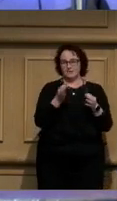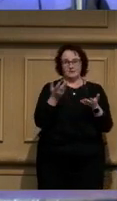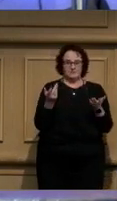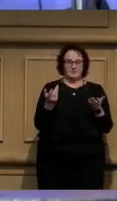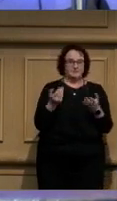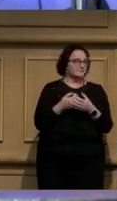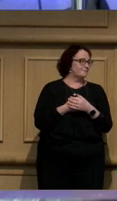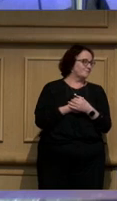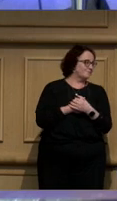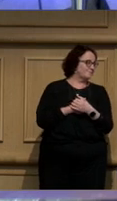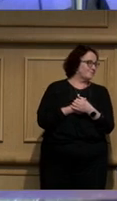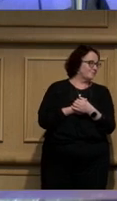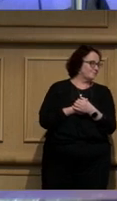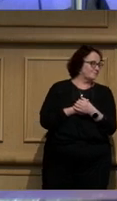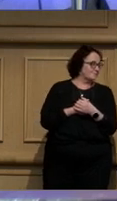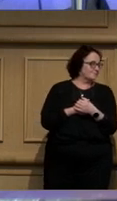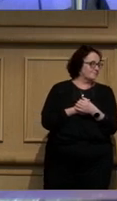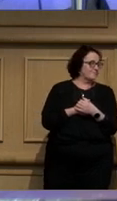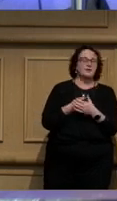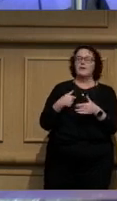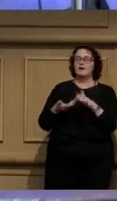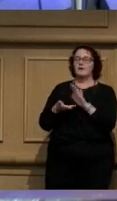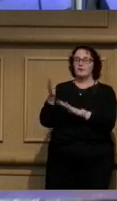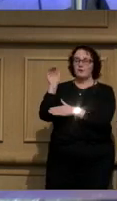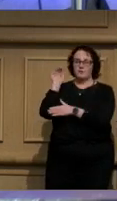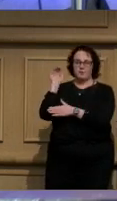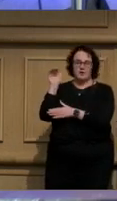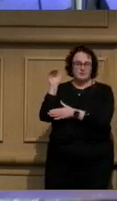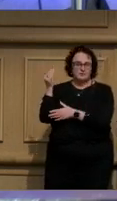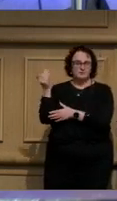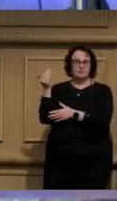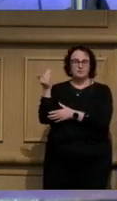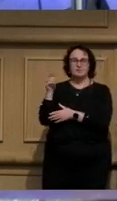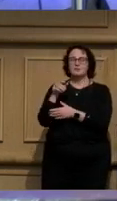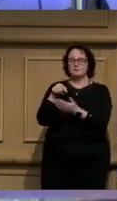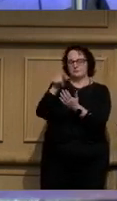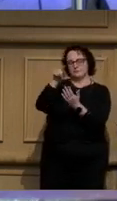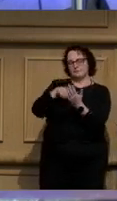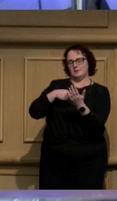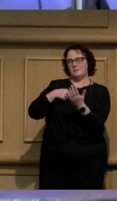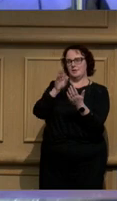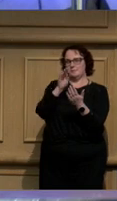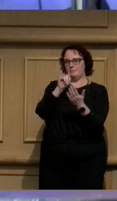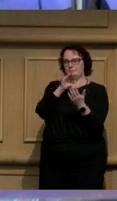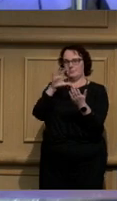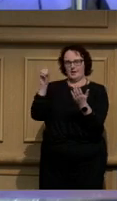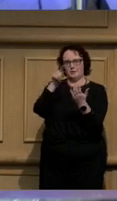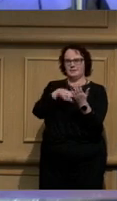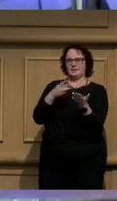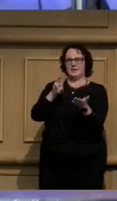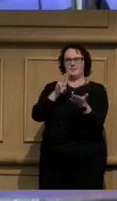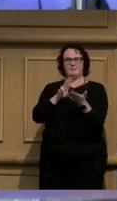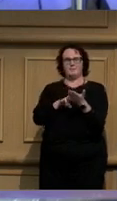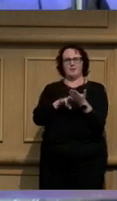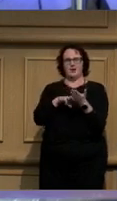know, when I'm abroad or whatever, and, you know, it's in my biography, and they read it out and they say, member of it, they can